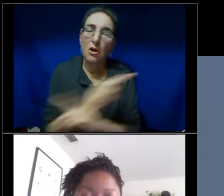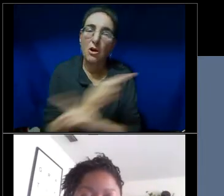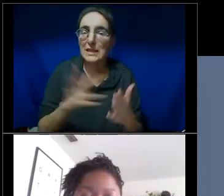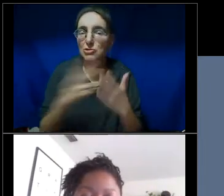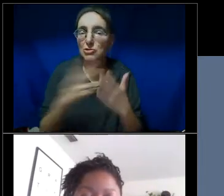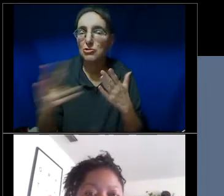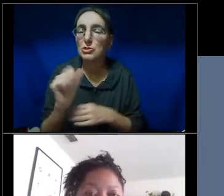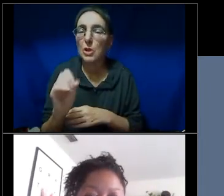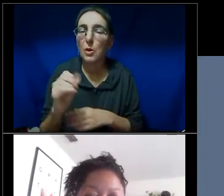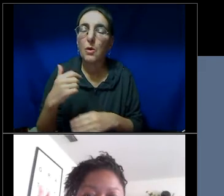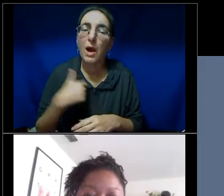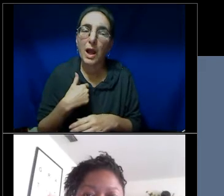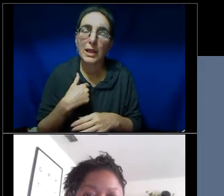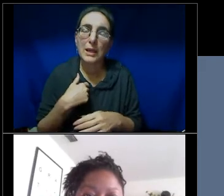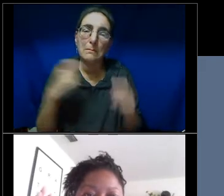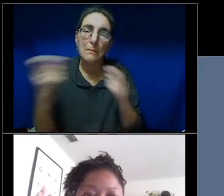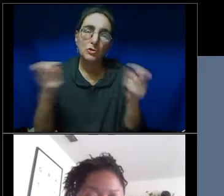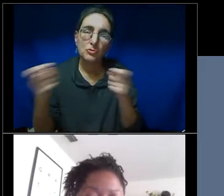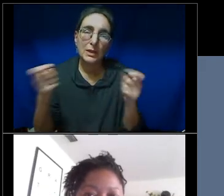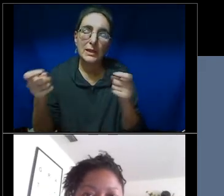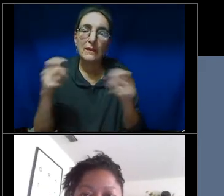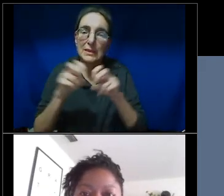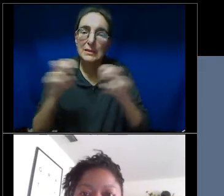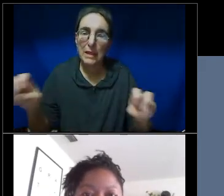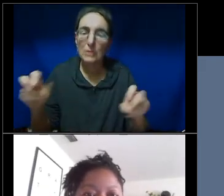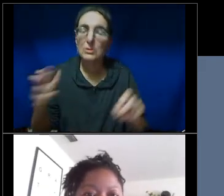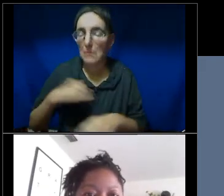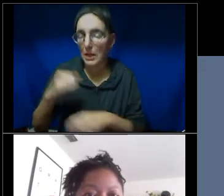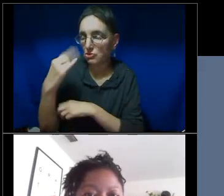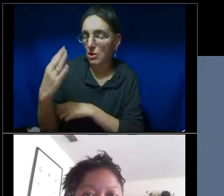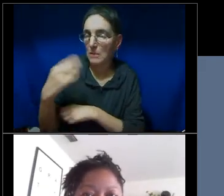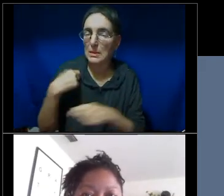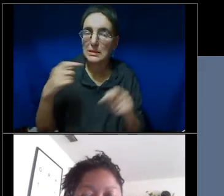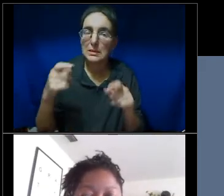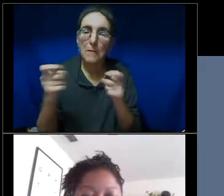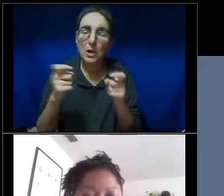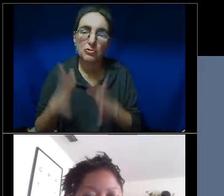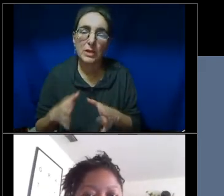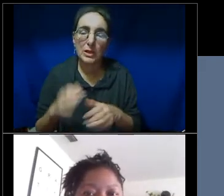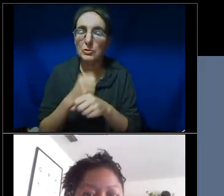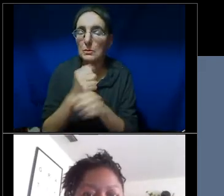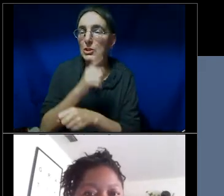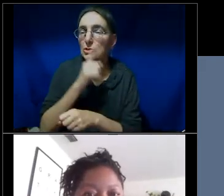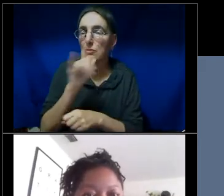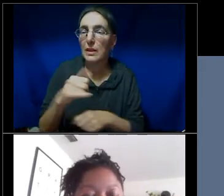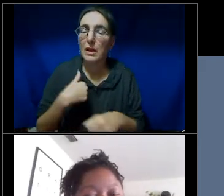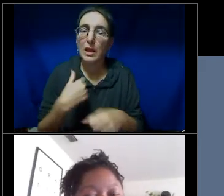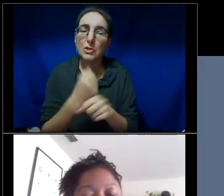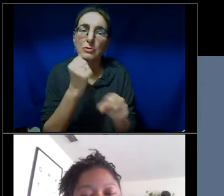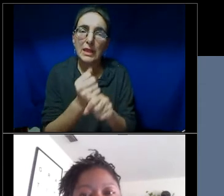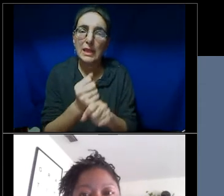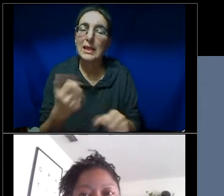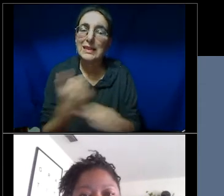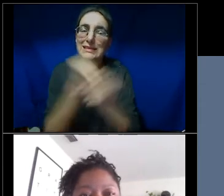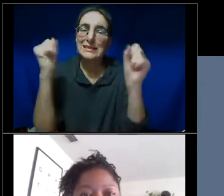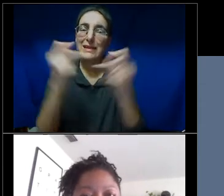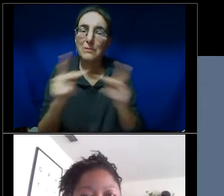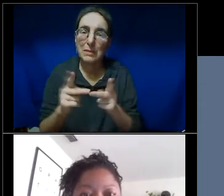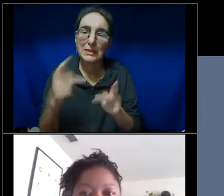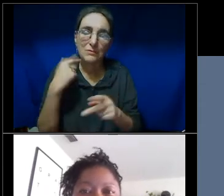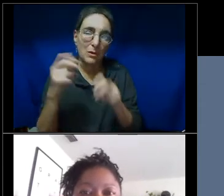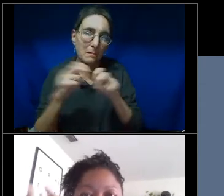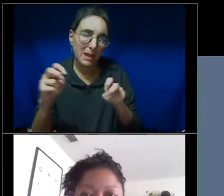so I am moderating this panel. It is my job as moderator to make sure that I create a safe space for our panelists, but